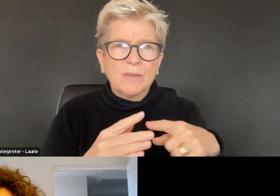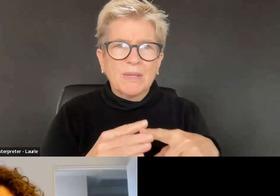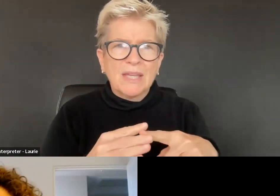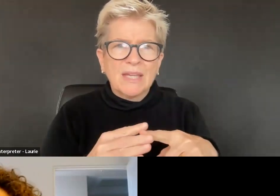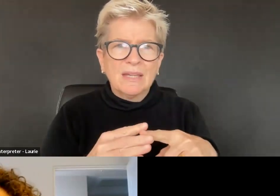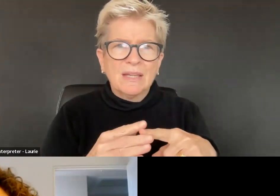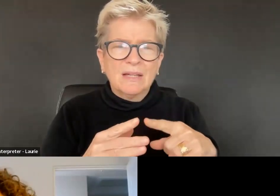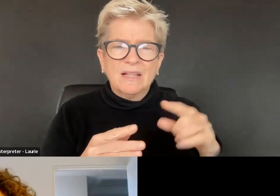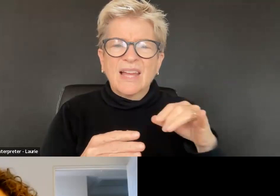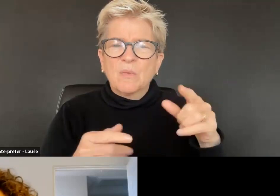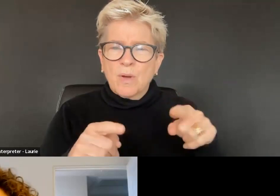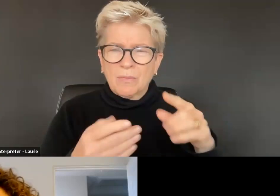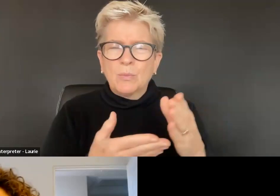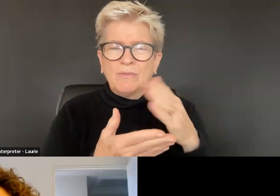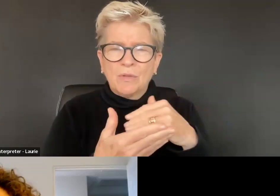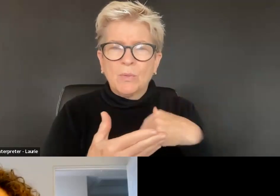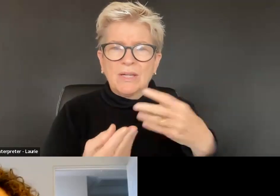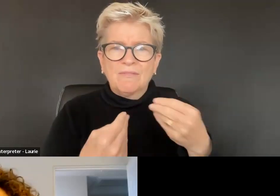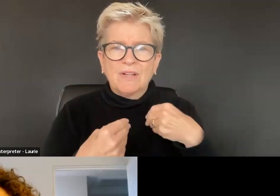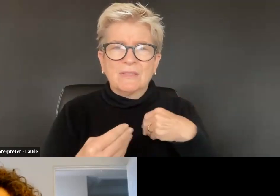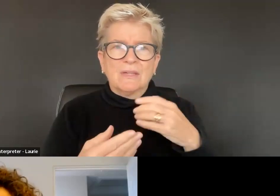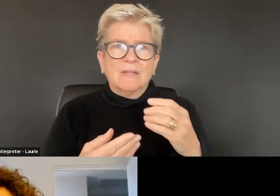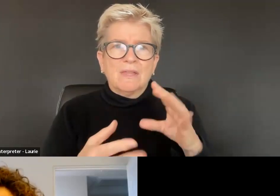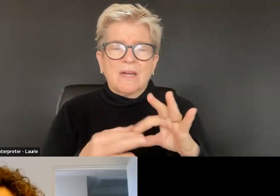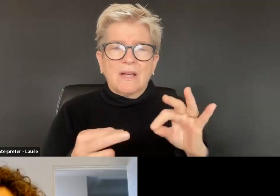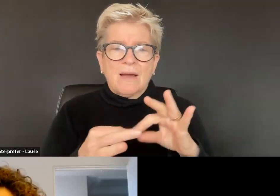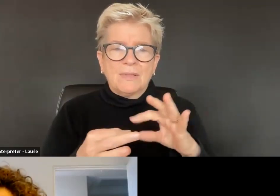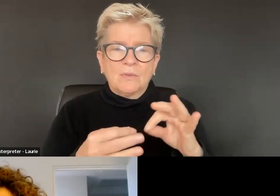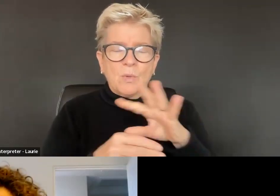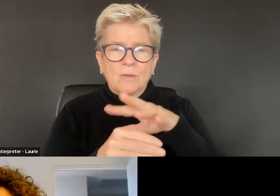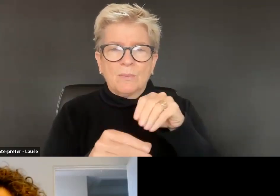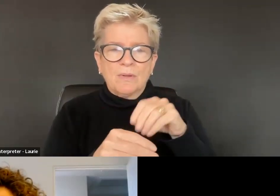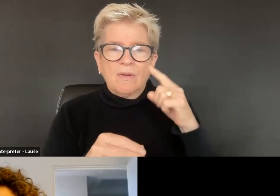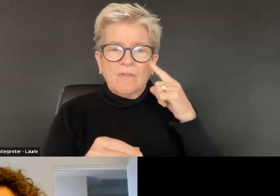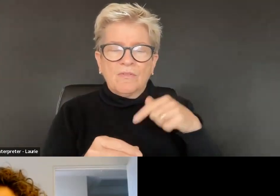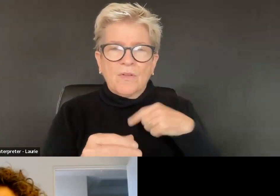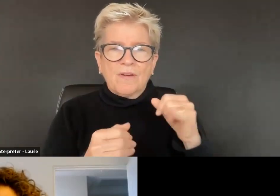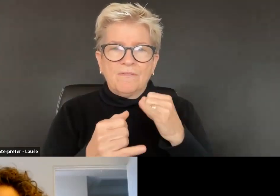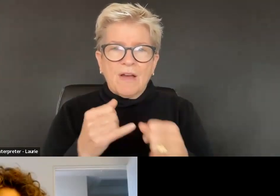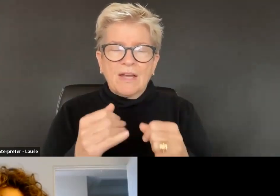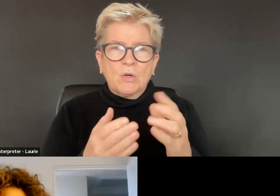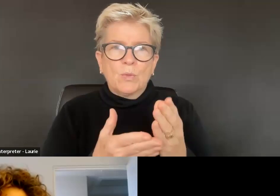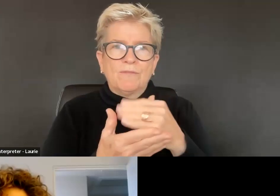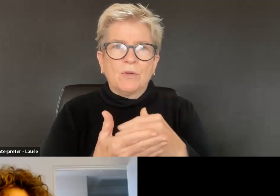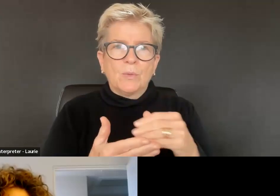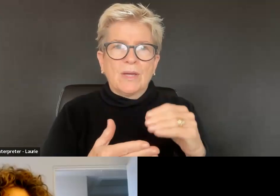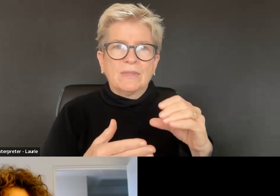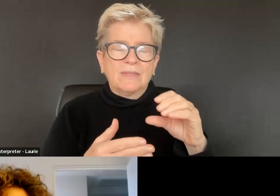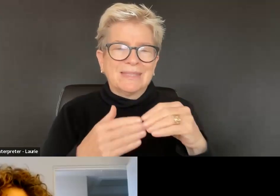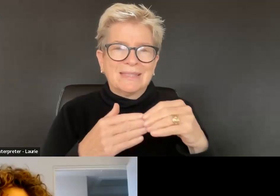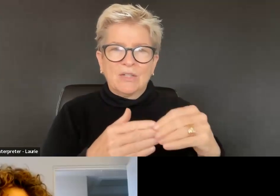guess it's as you review it and get us comments, we will incorporate for final review at steering committee. But all this information